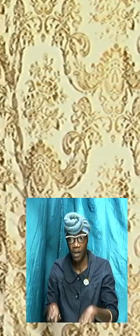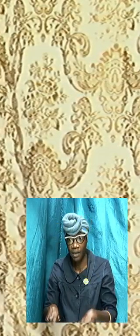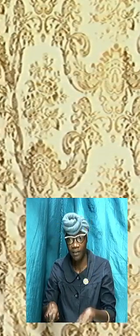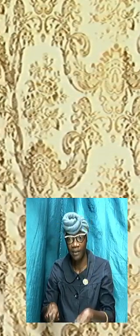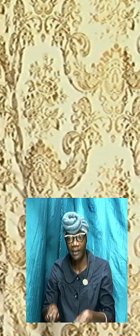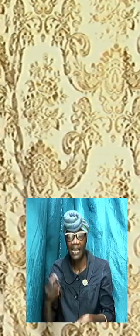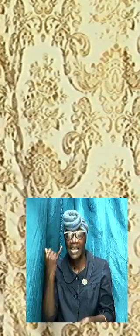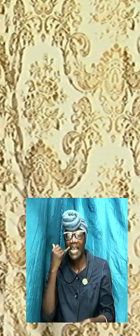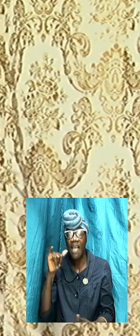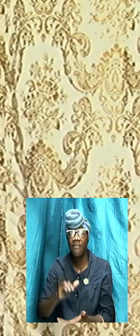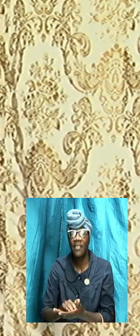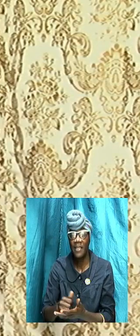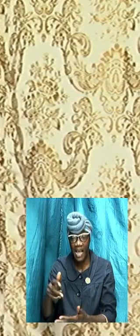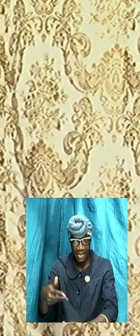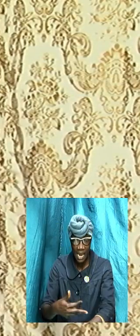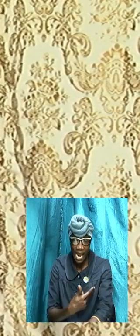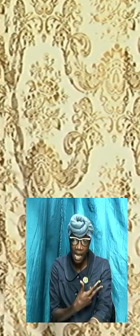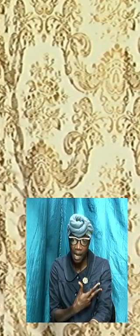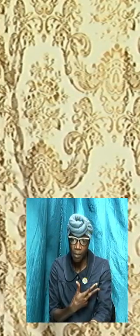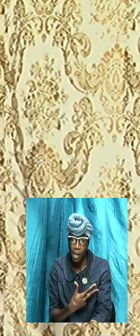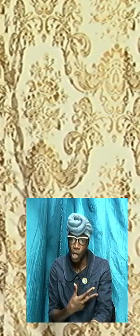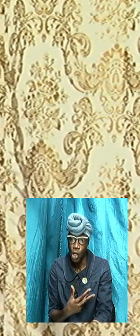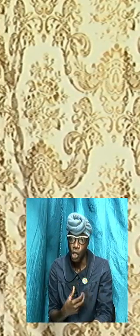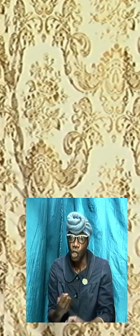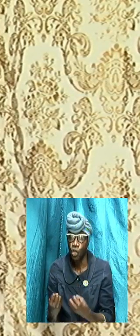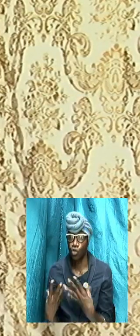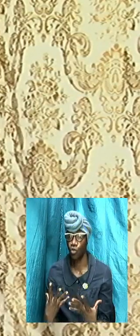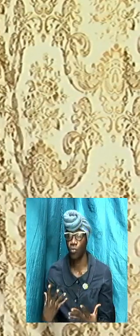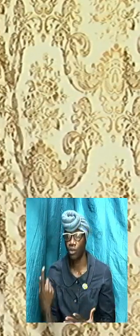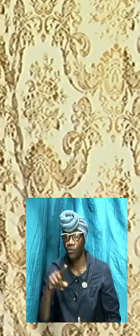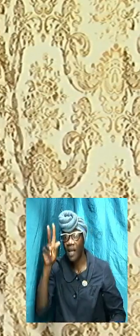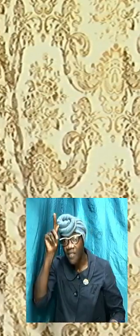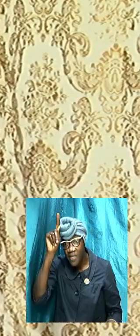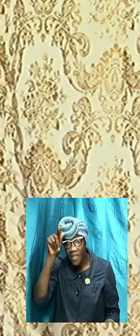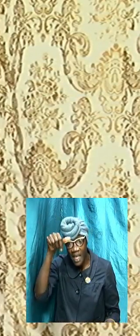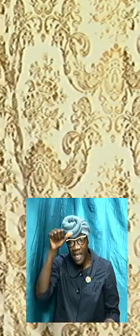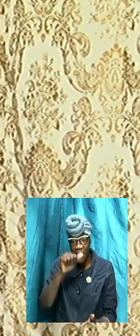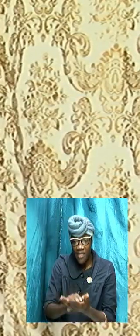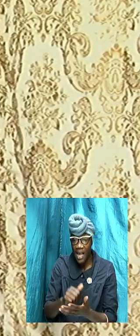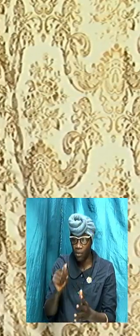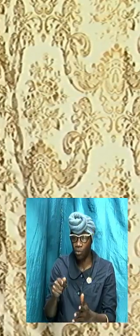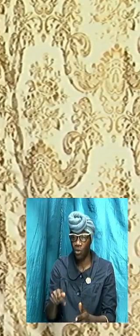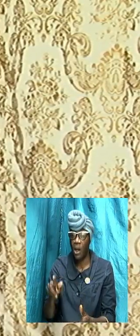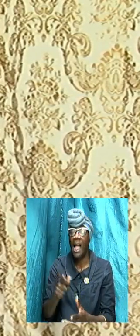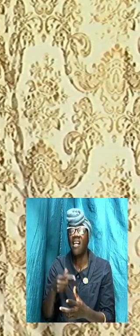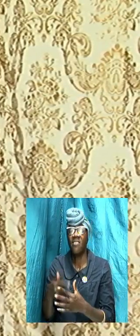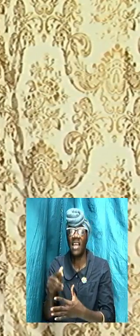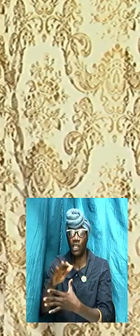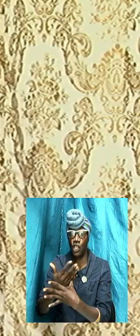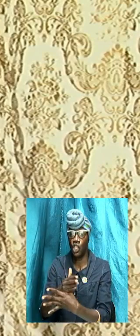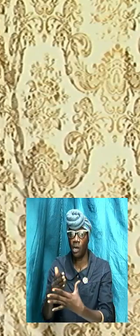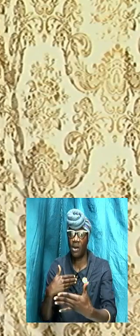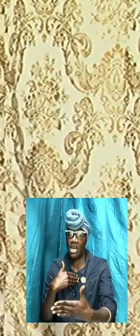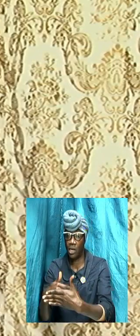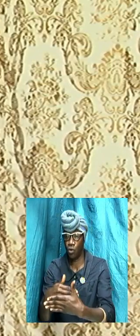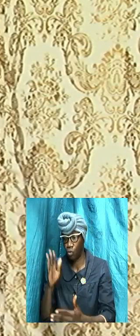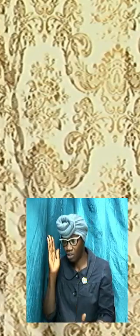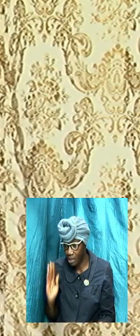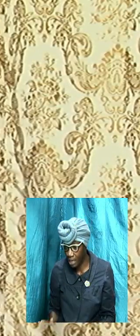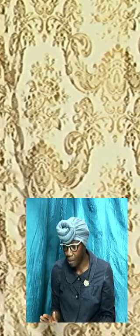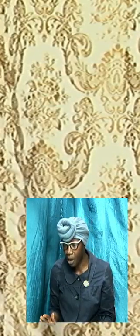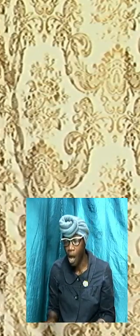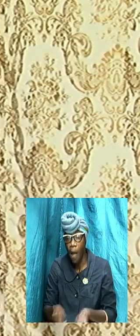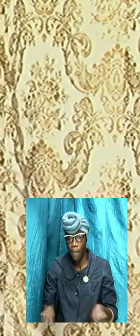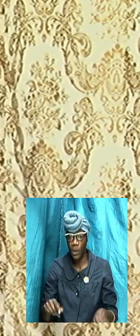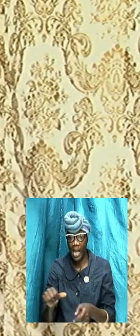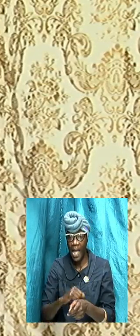if that lamb is too much for a particular household, then share it with your nearest neighbor. Amen. But everybody must